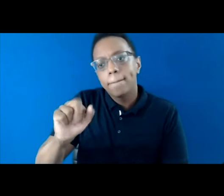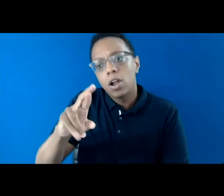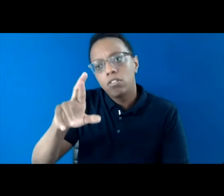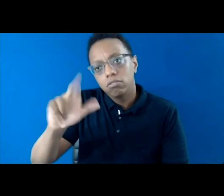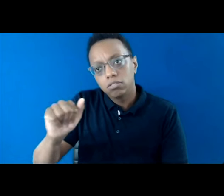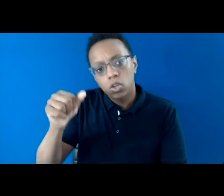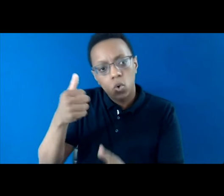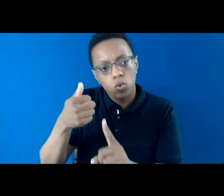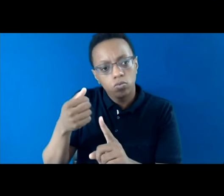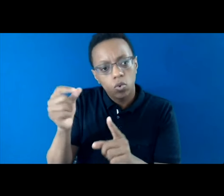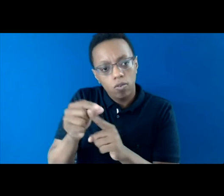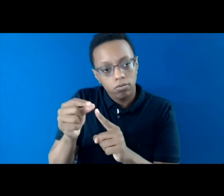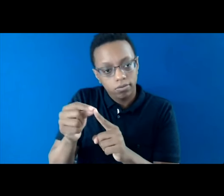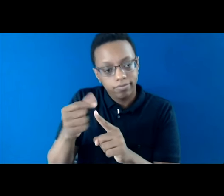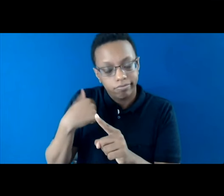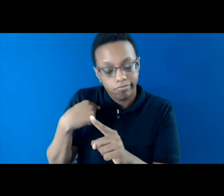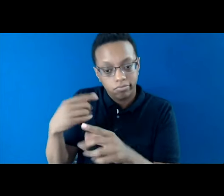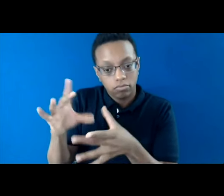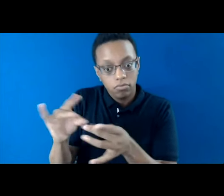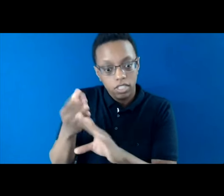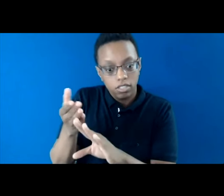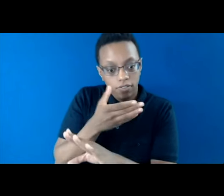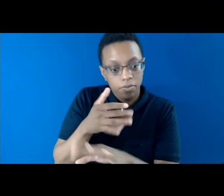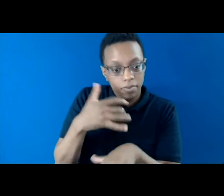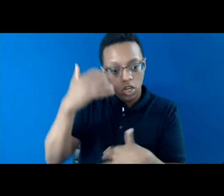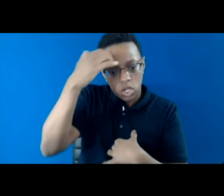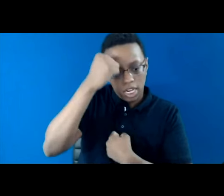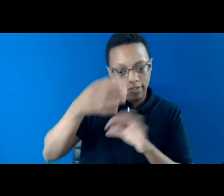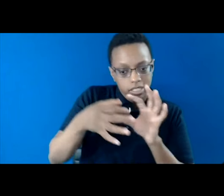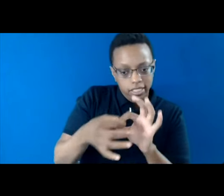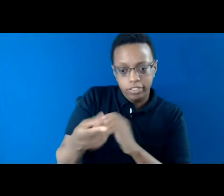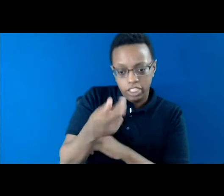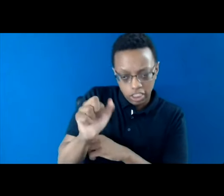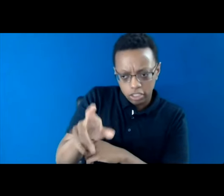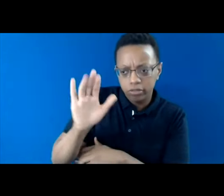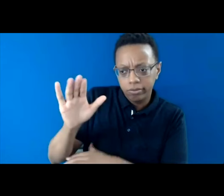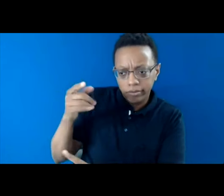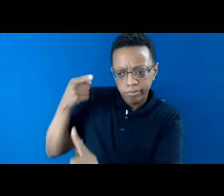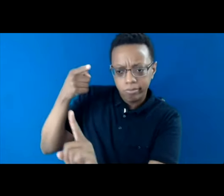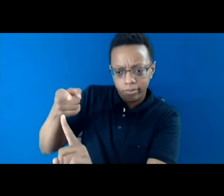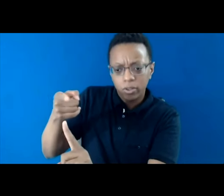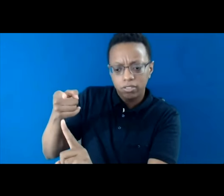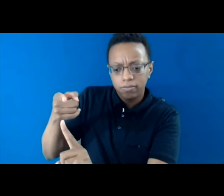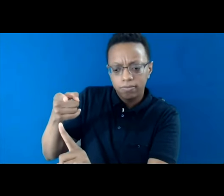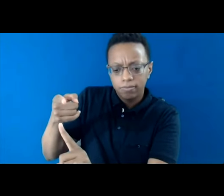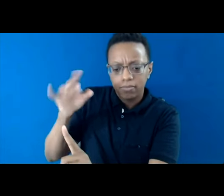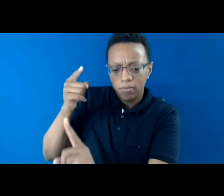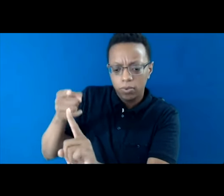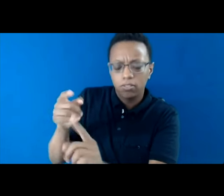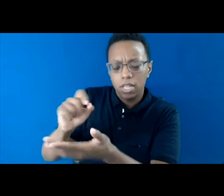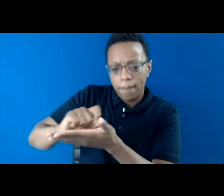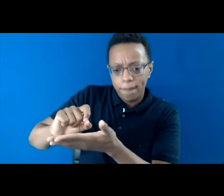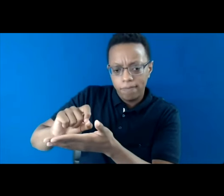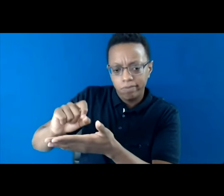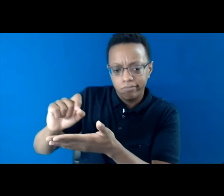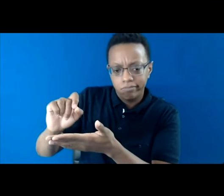referenced her earlier, talking about the coloniality of gender. Her point, one that she makes actually in that paper, is that